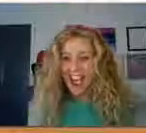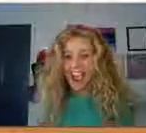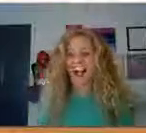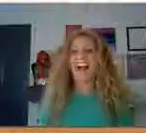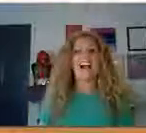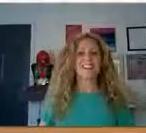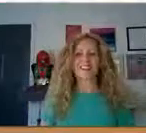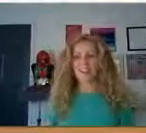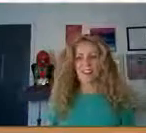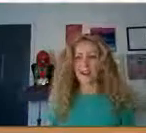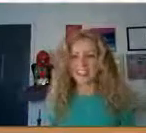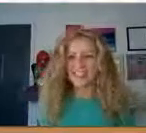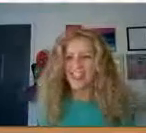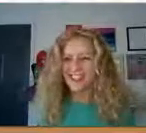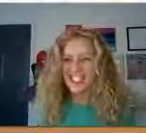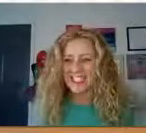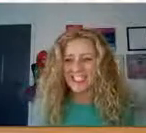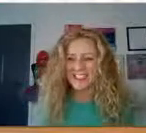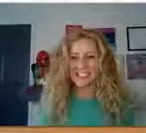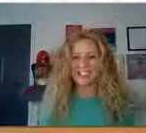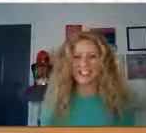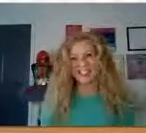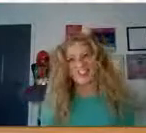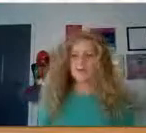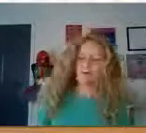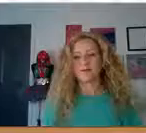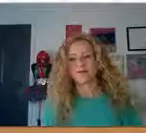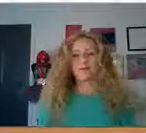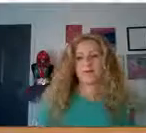sing? You're going to love this.